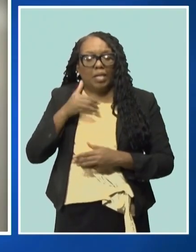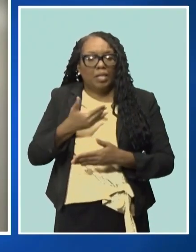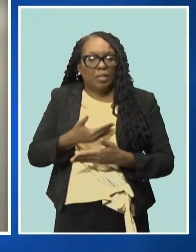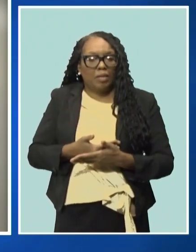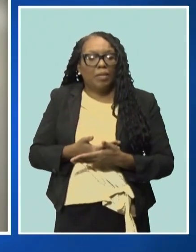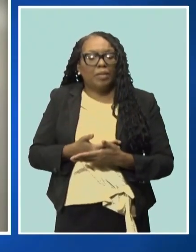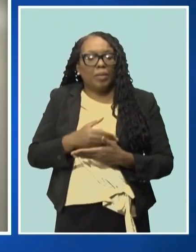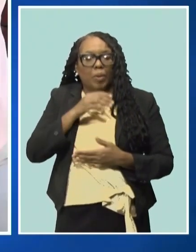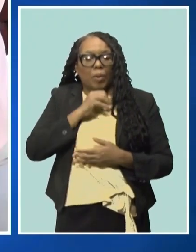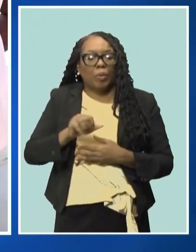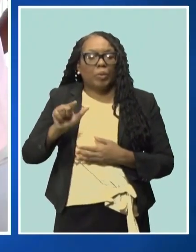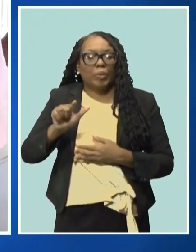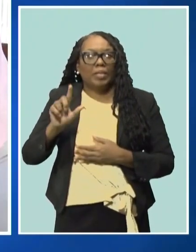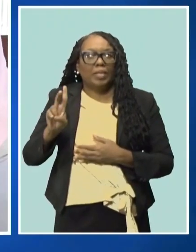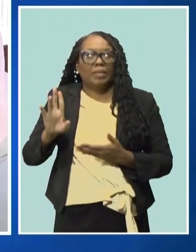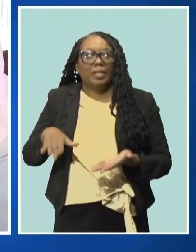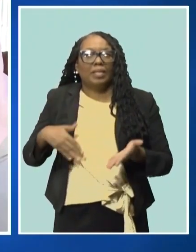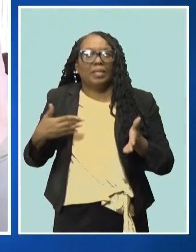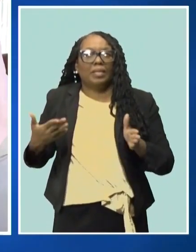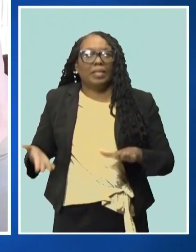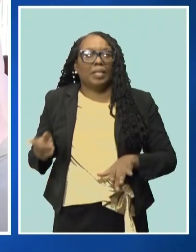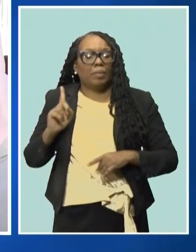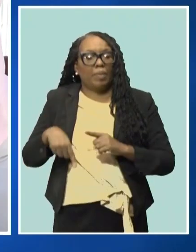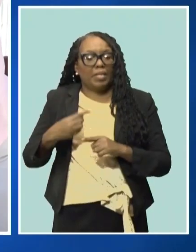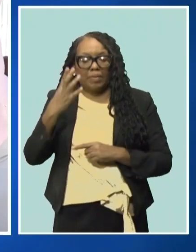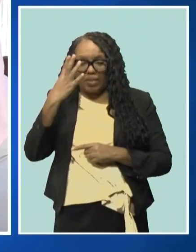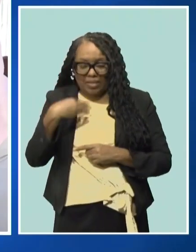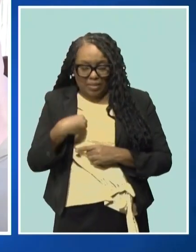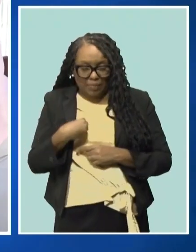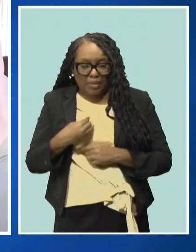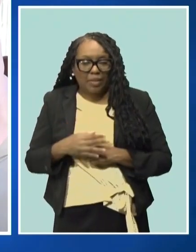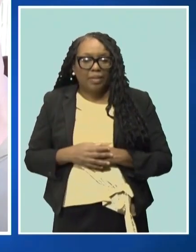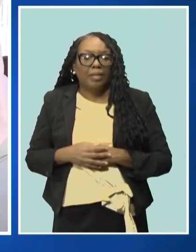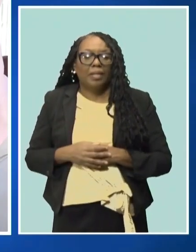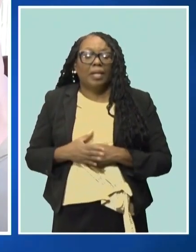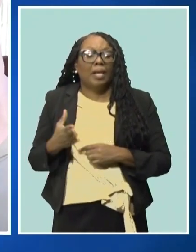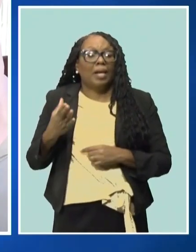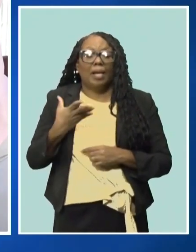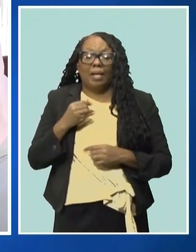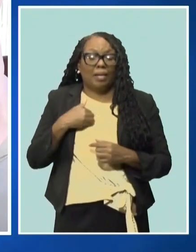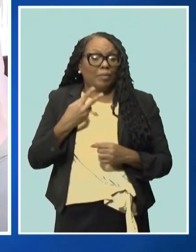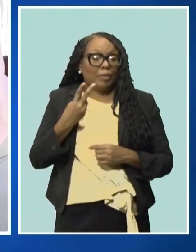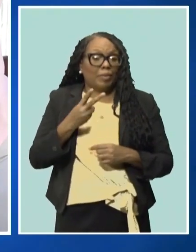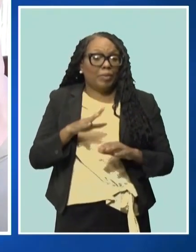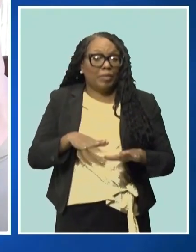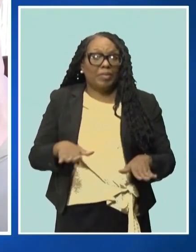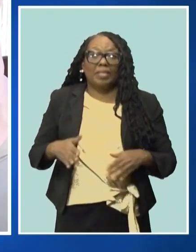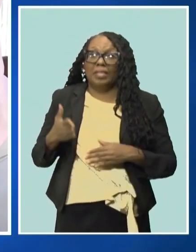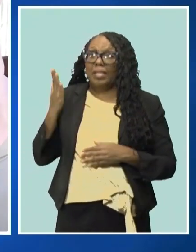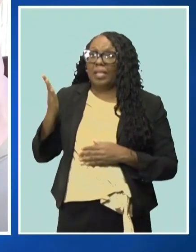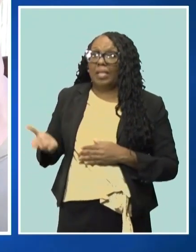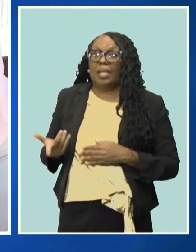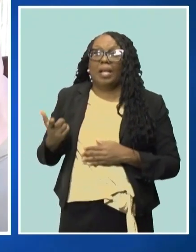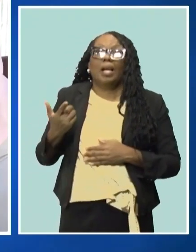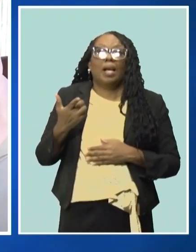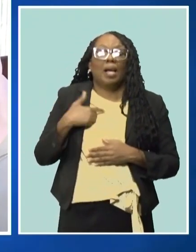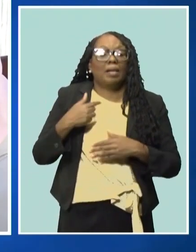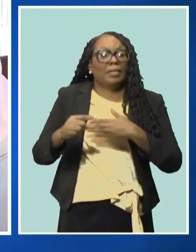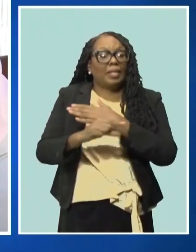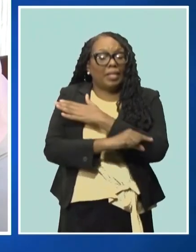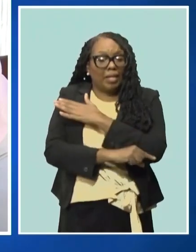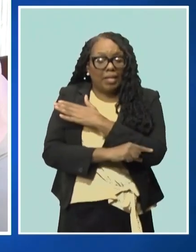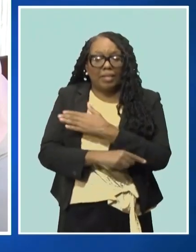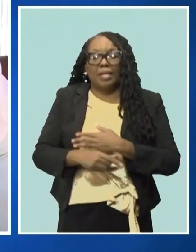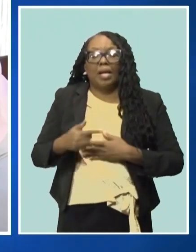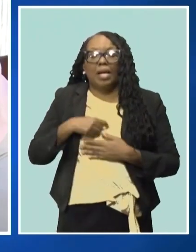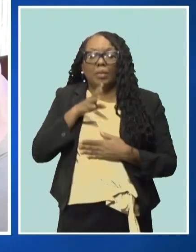young children behind. I was in Guyana, so I speak to him in the morning. So